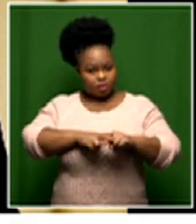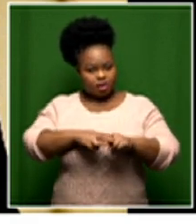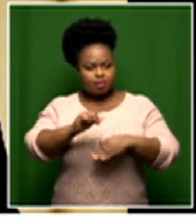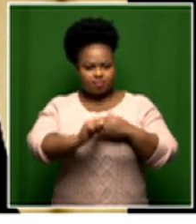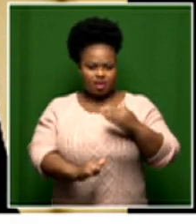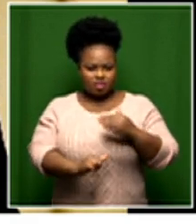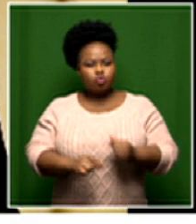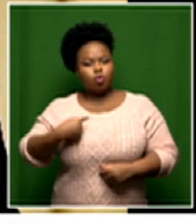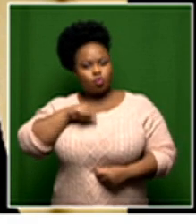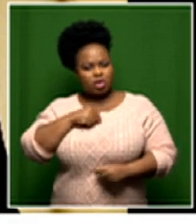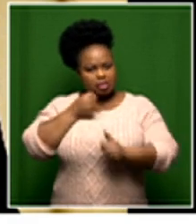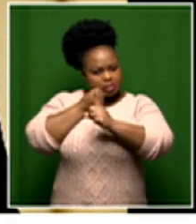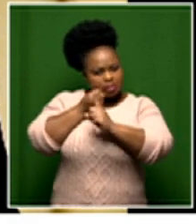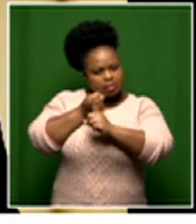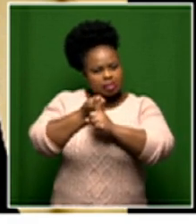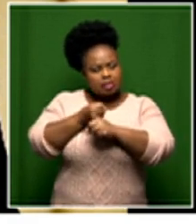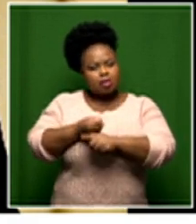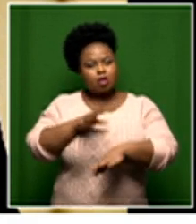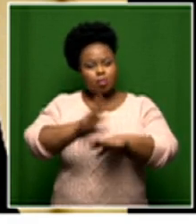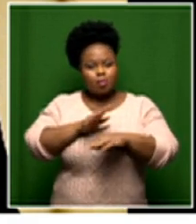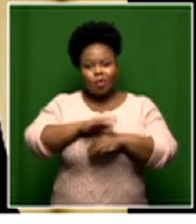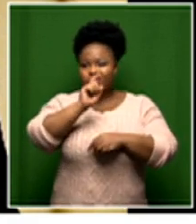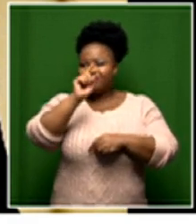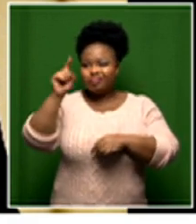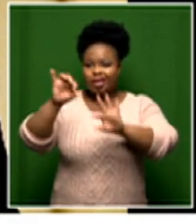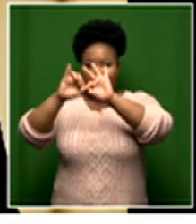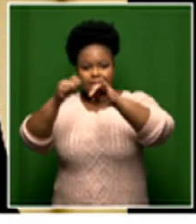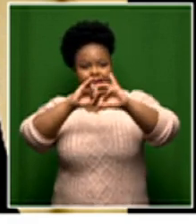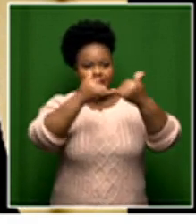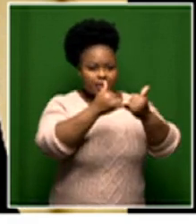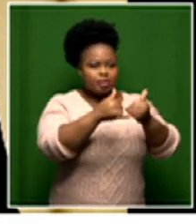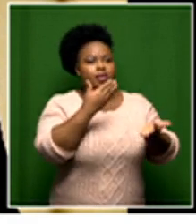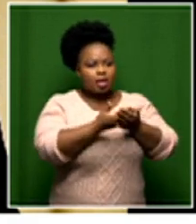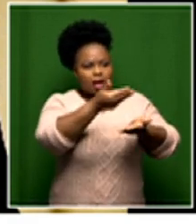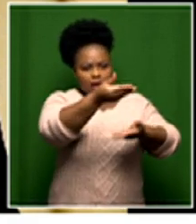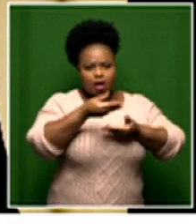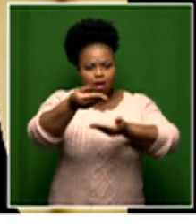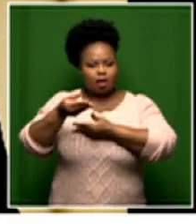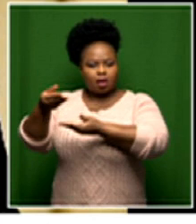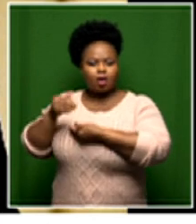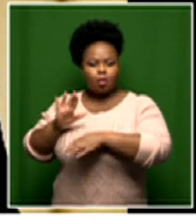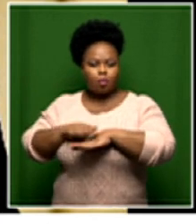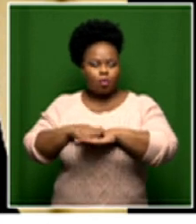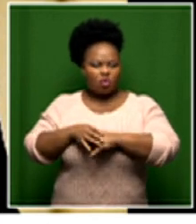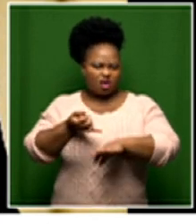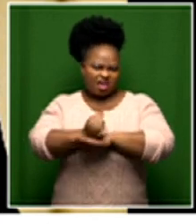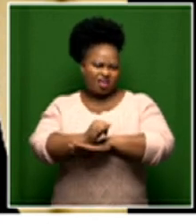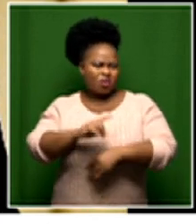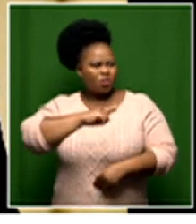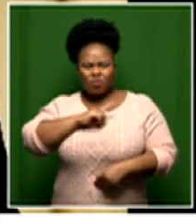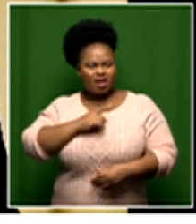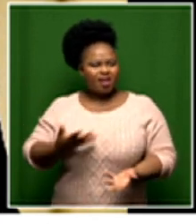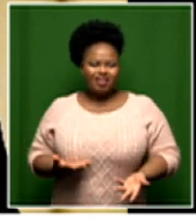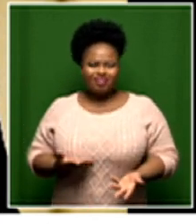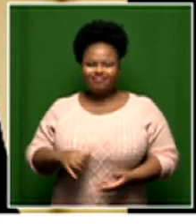we are pushing to get as many other companies to offer more of their vaccines early, because the real issue is not